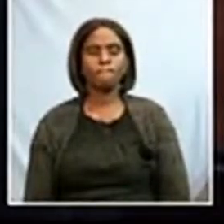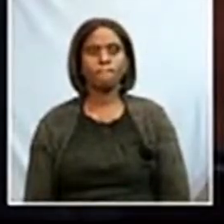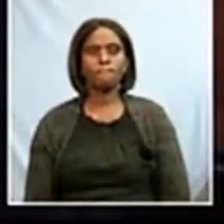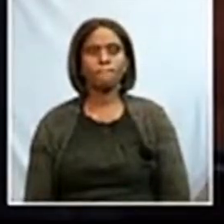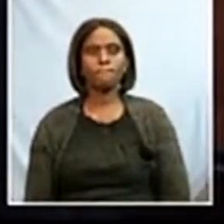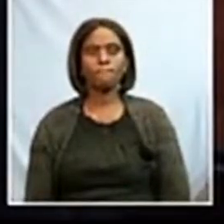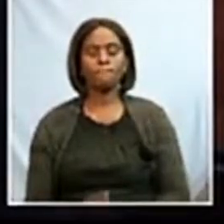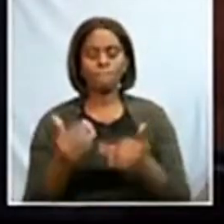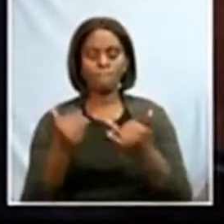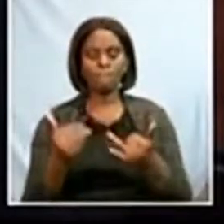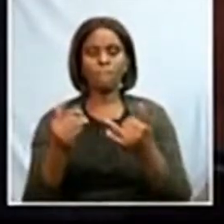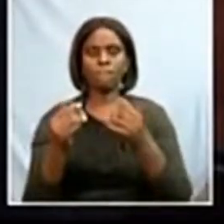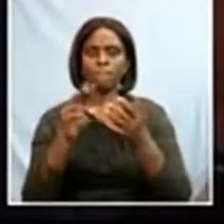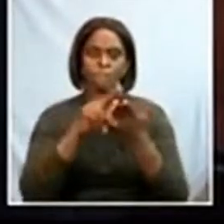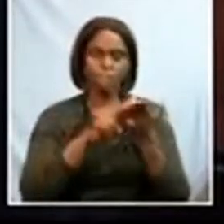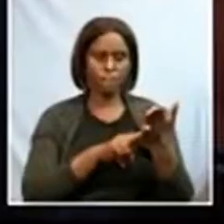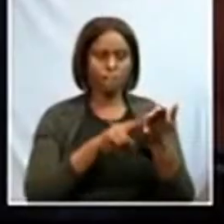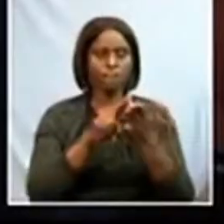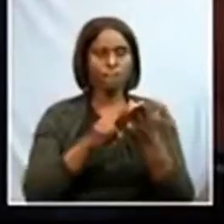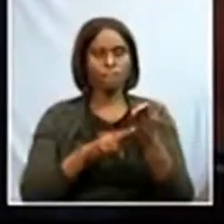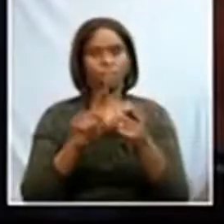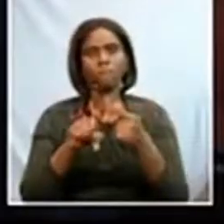Now you are taking them to police.